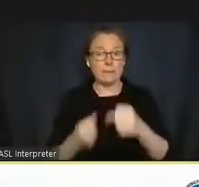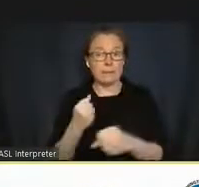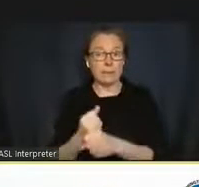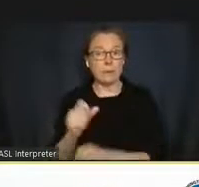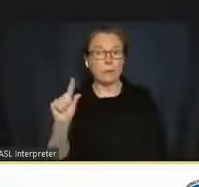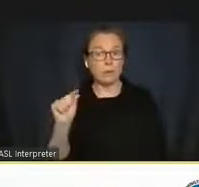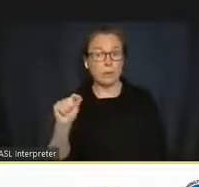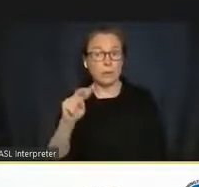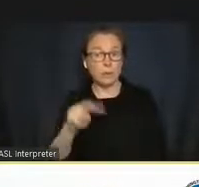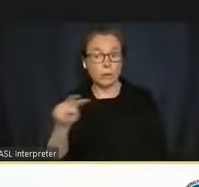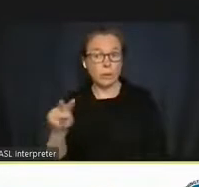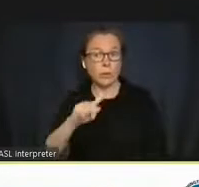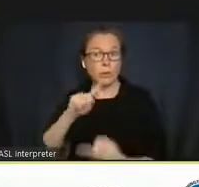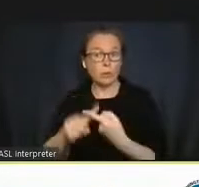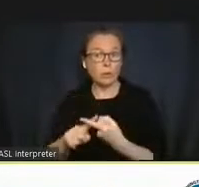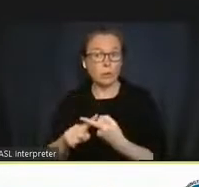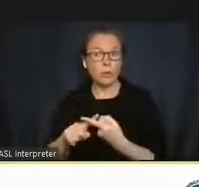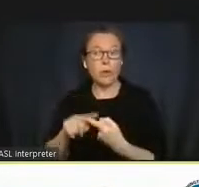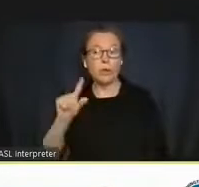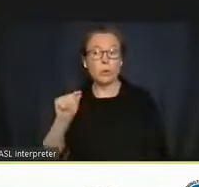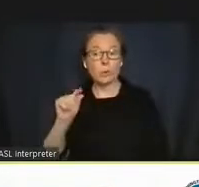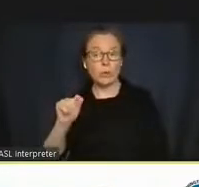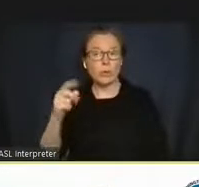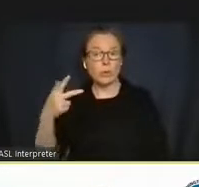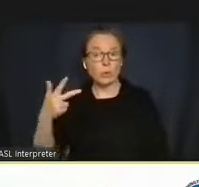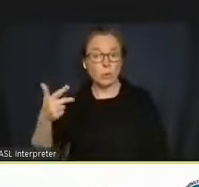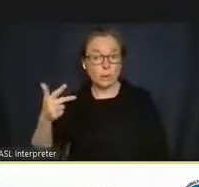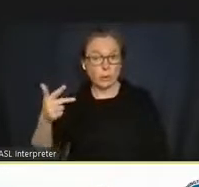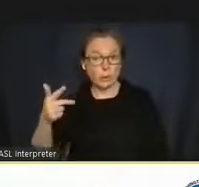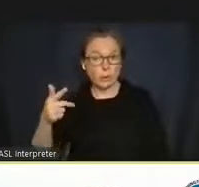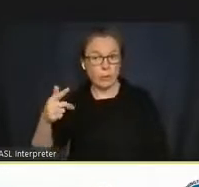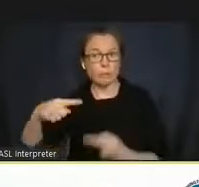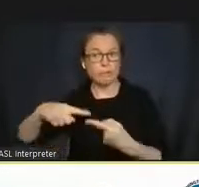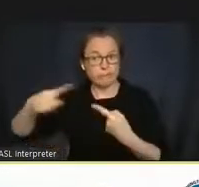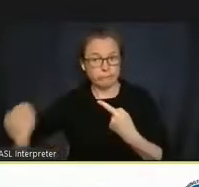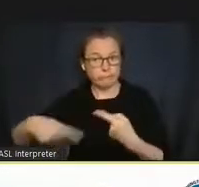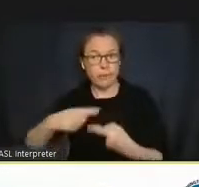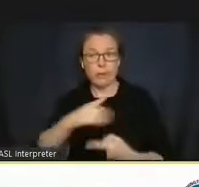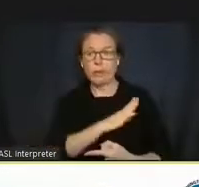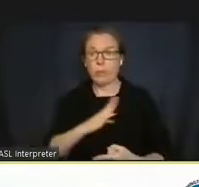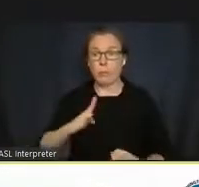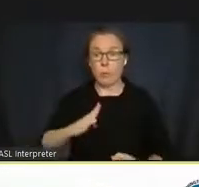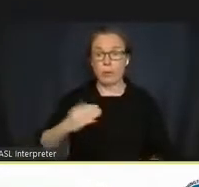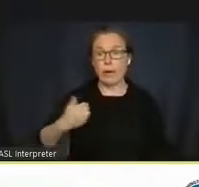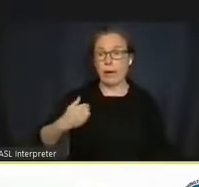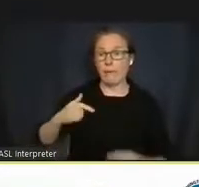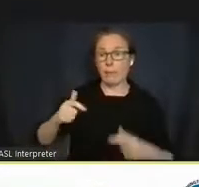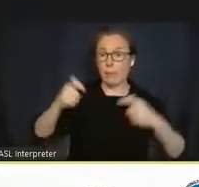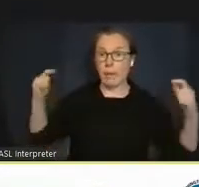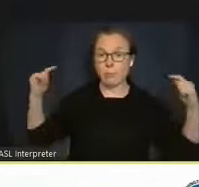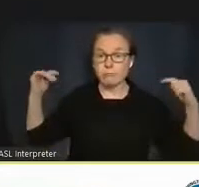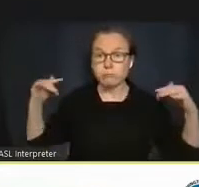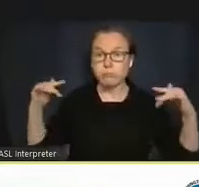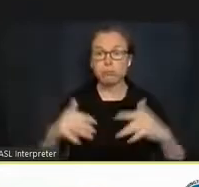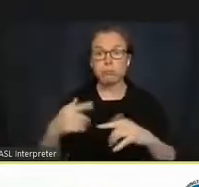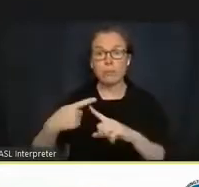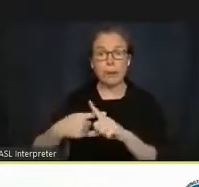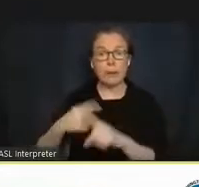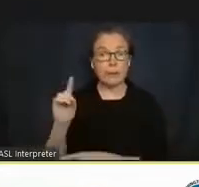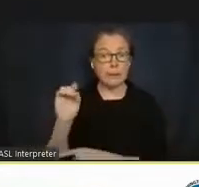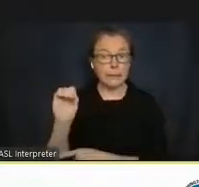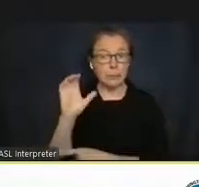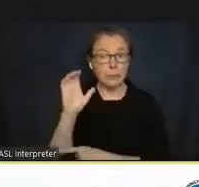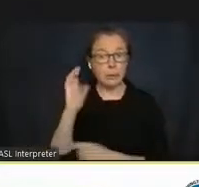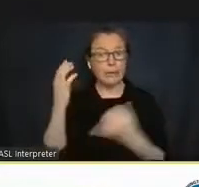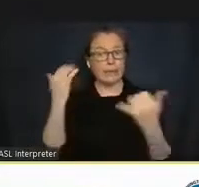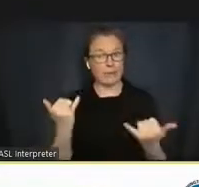2022 to 2023. The board held a town hall in December and is holding another one right